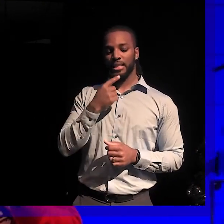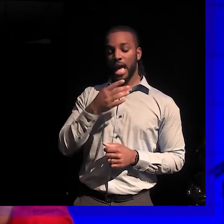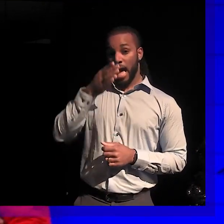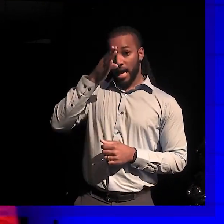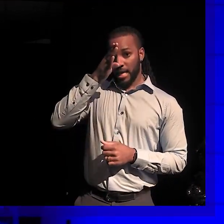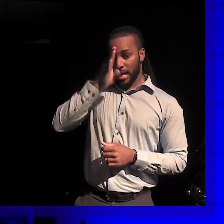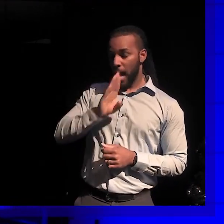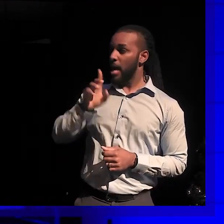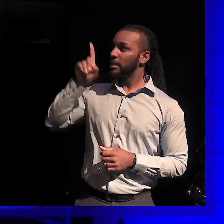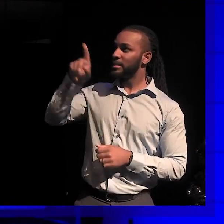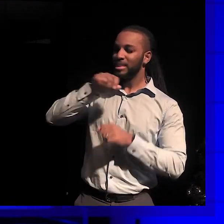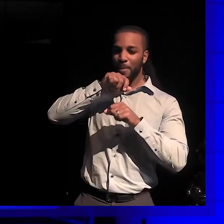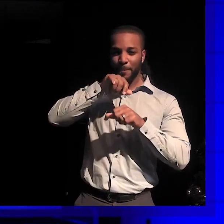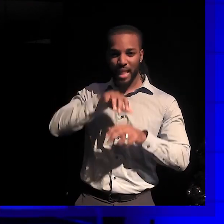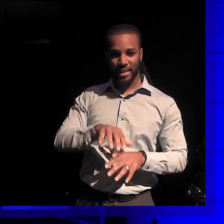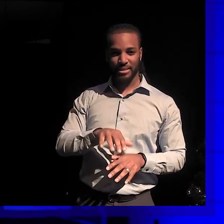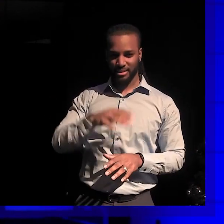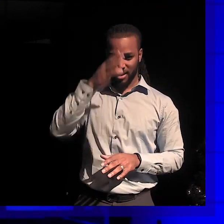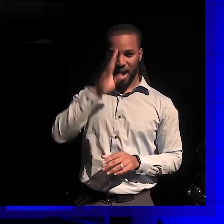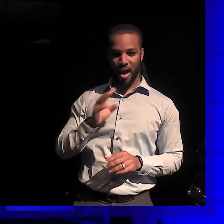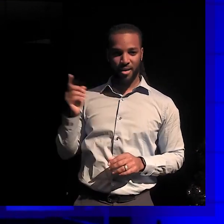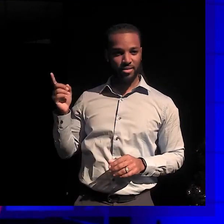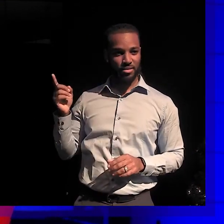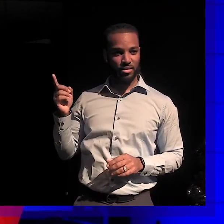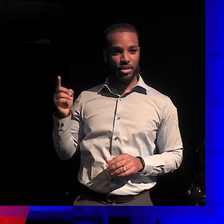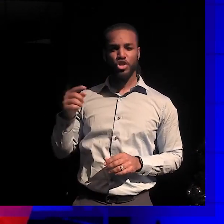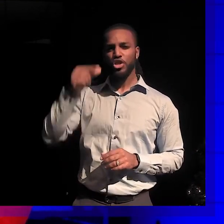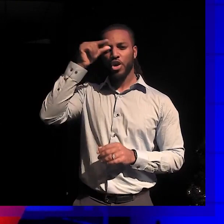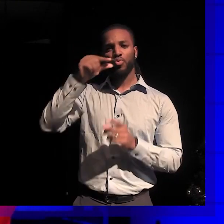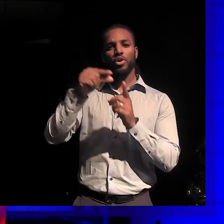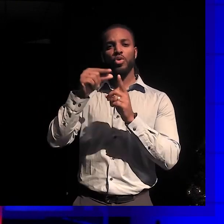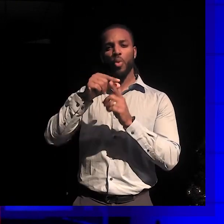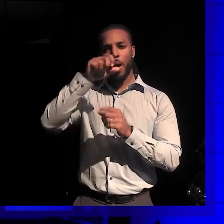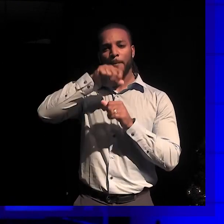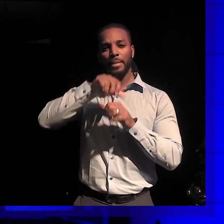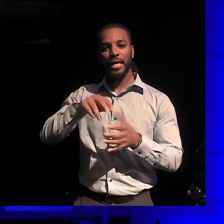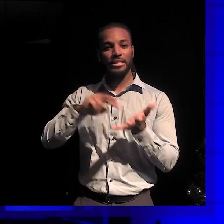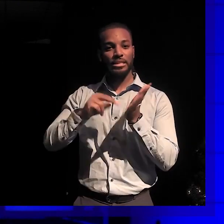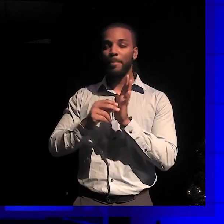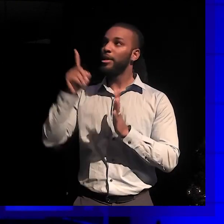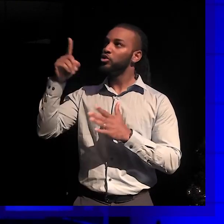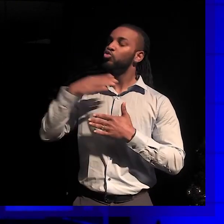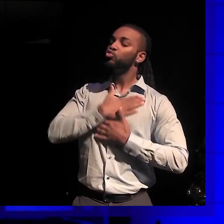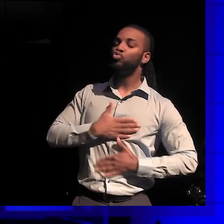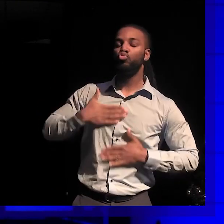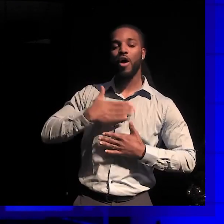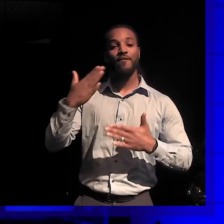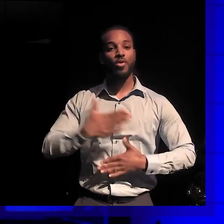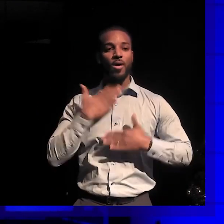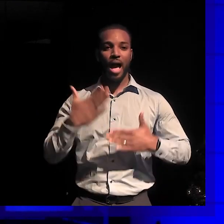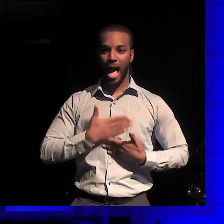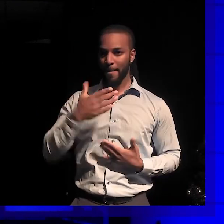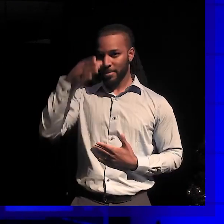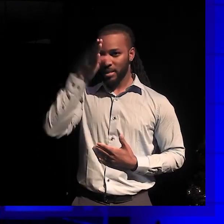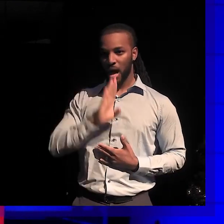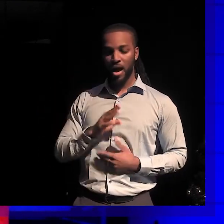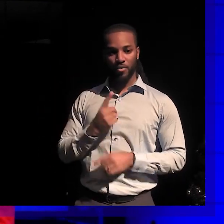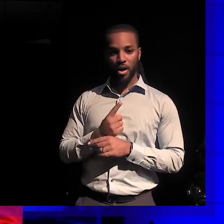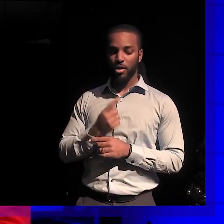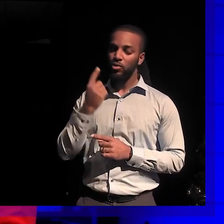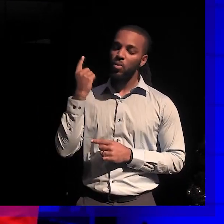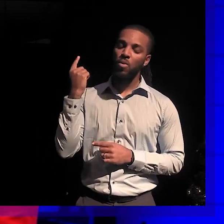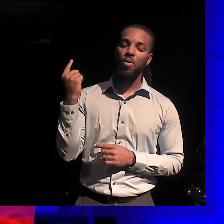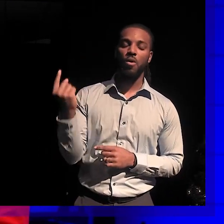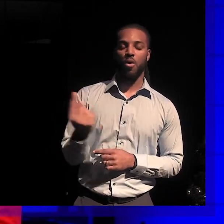blessed God. He calls God the blessed God. That Greek word blessed means he's the joyful, joyful, happy, happy God. He's